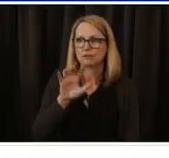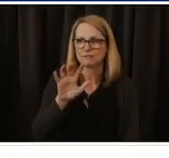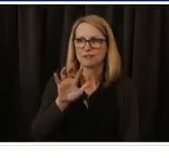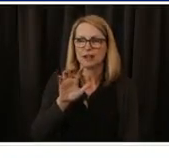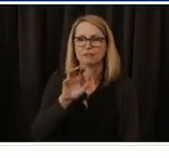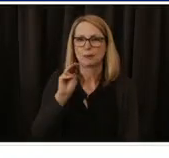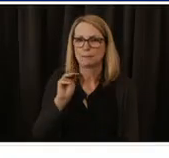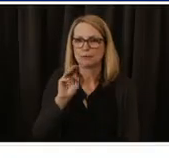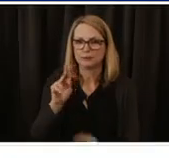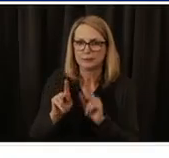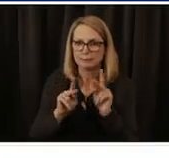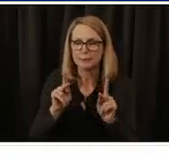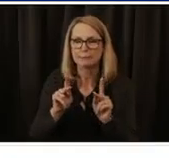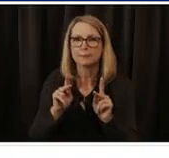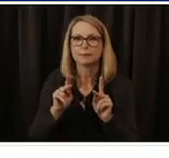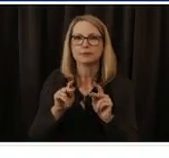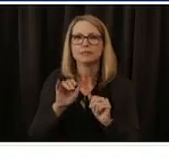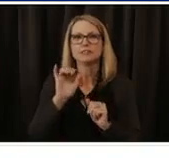0.258%, or 1 in